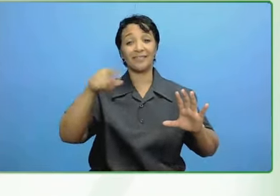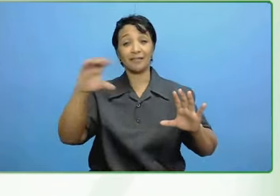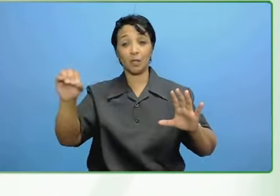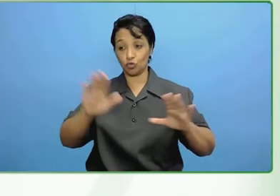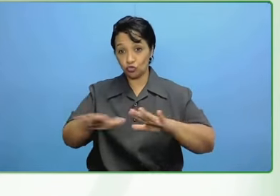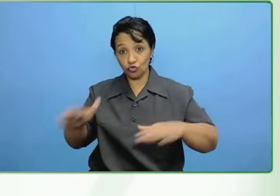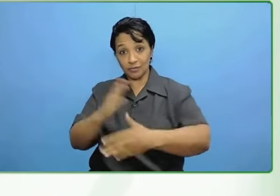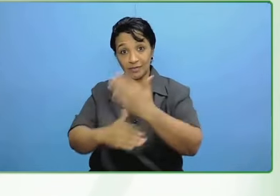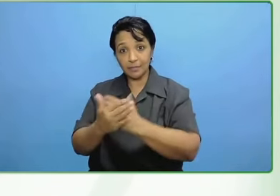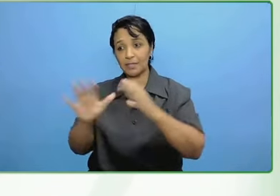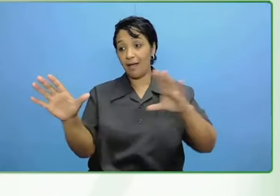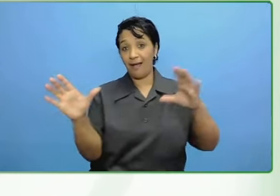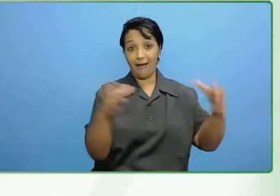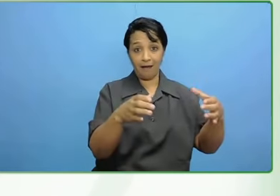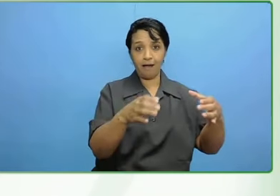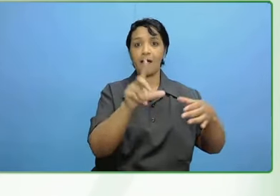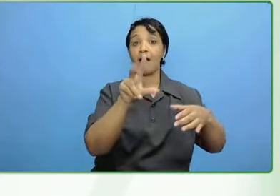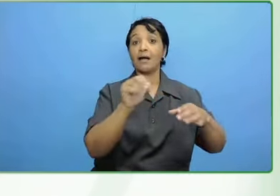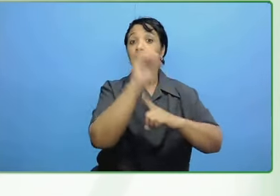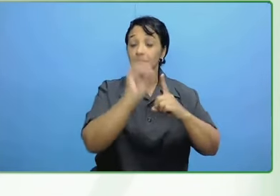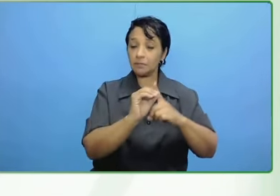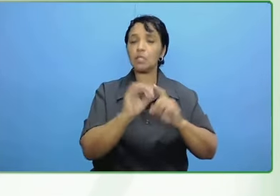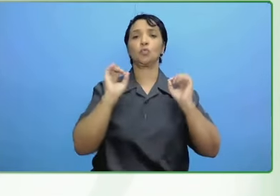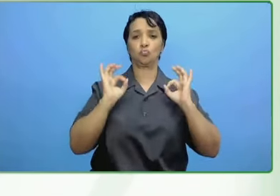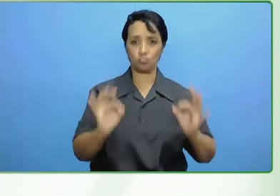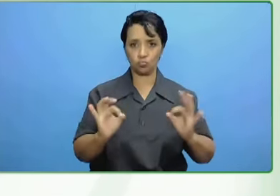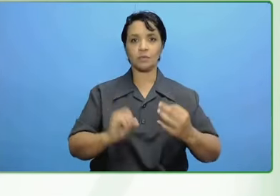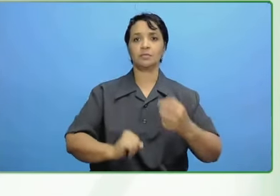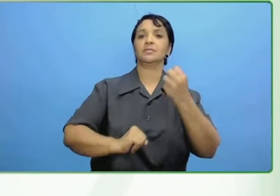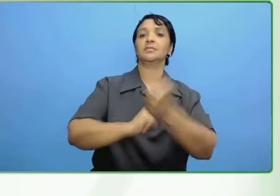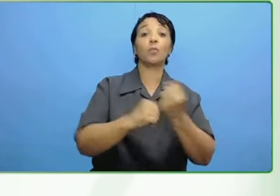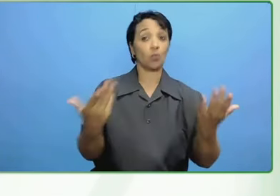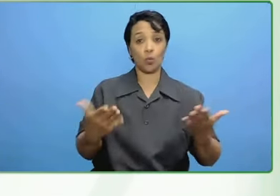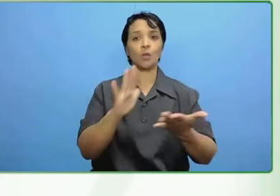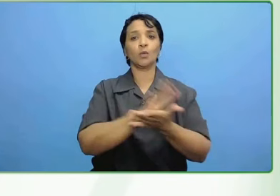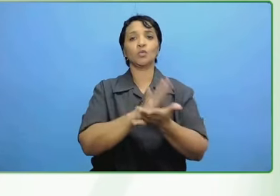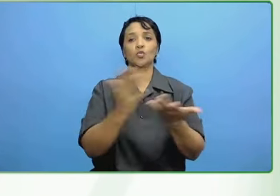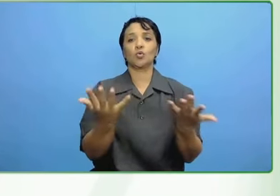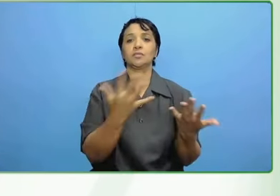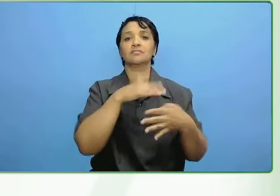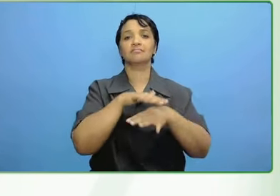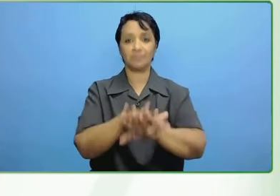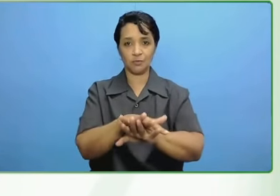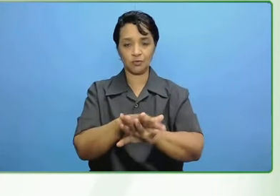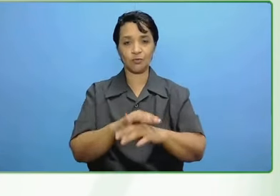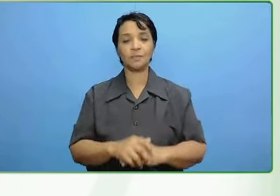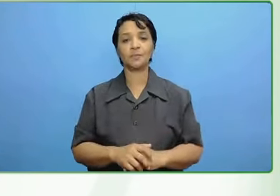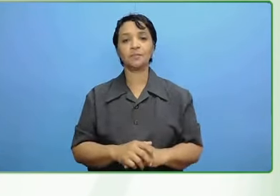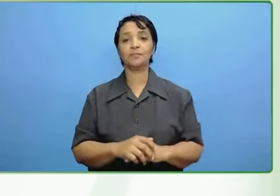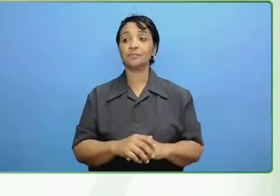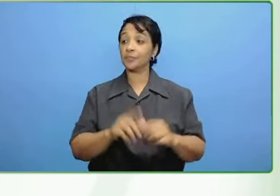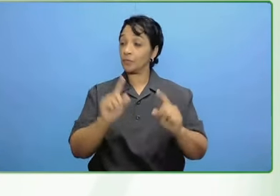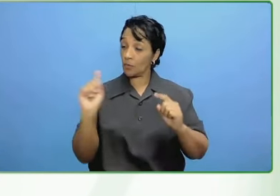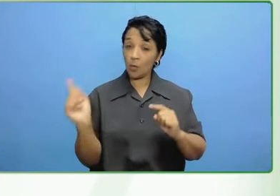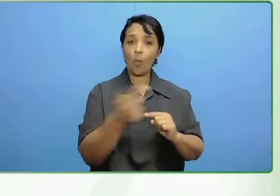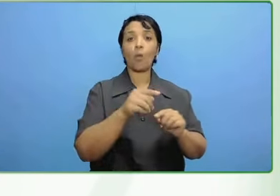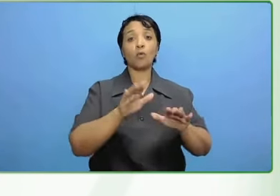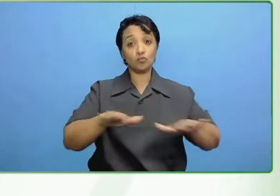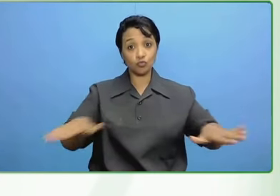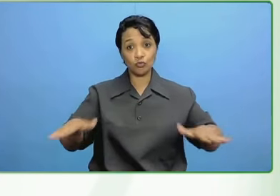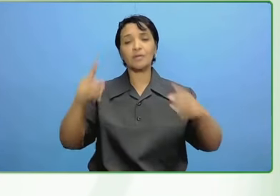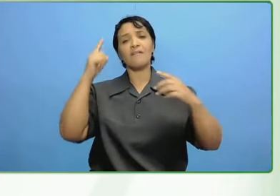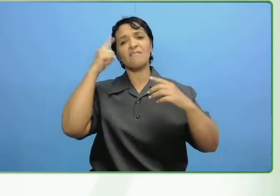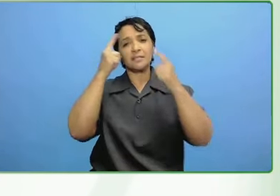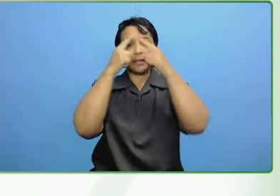educational needs are supported in mainstream schools. This includes almost all students with physical and sensory